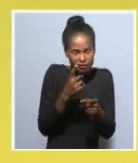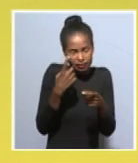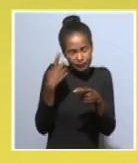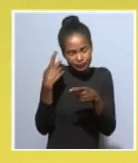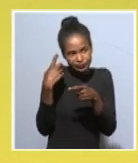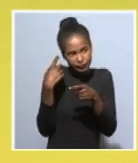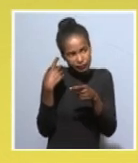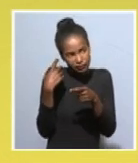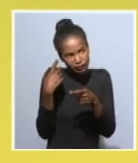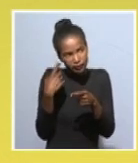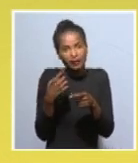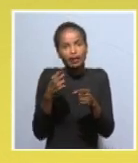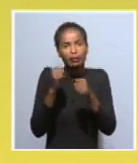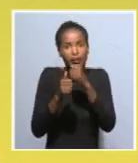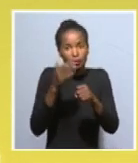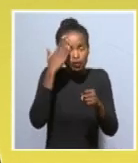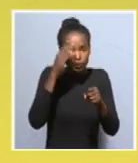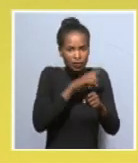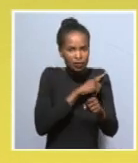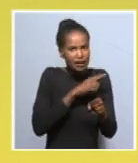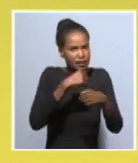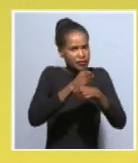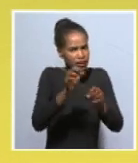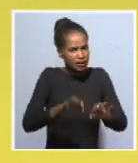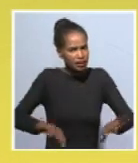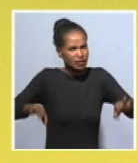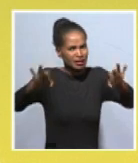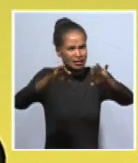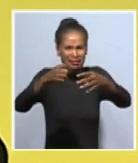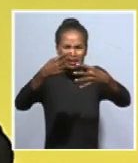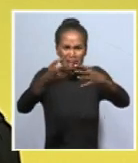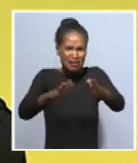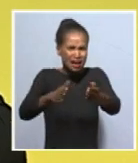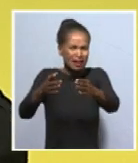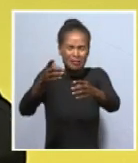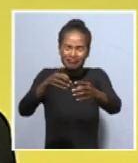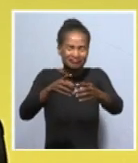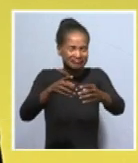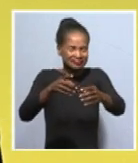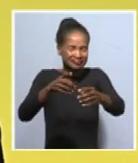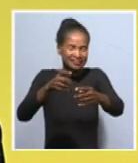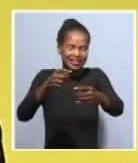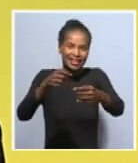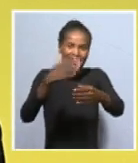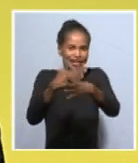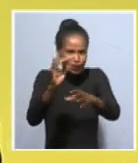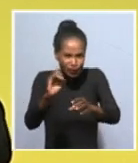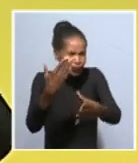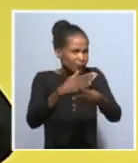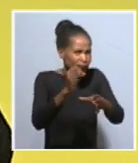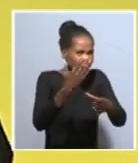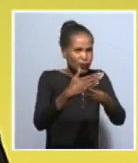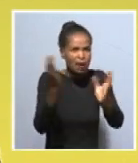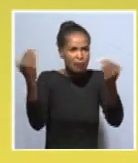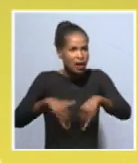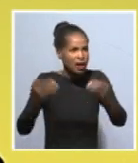inject new ideas and revamp the whole program, and then say, okay, now we are on the best starting point, let's